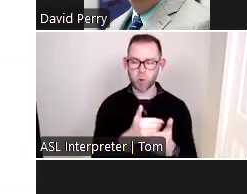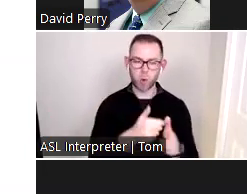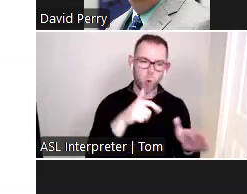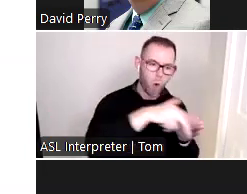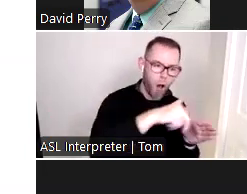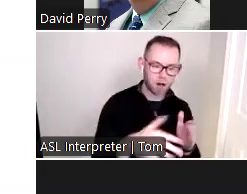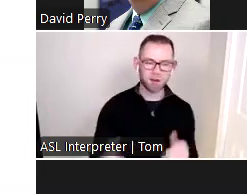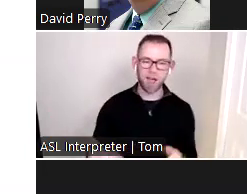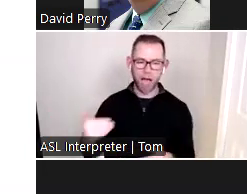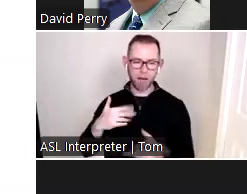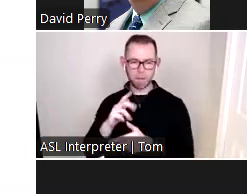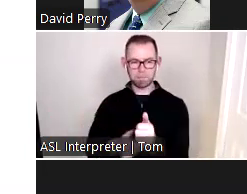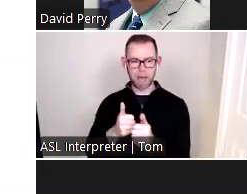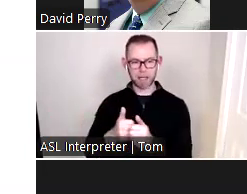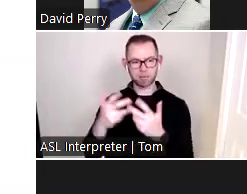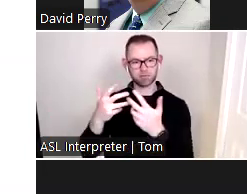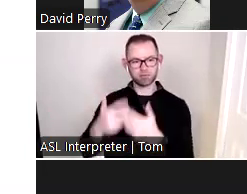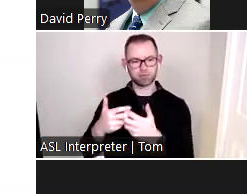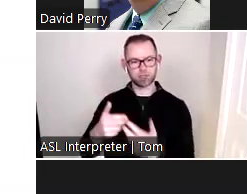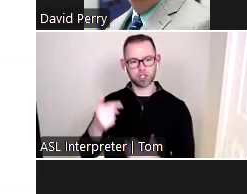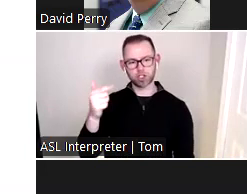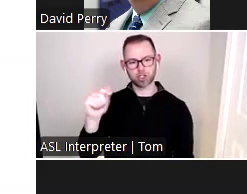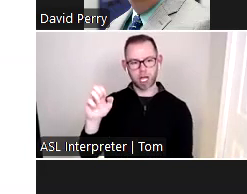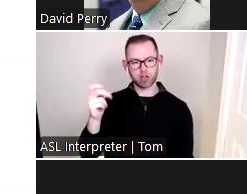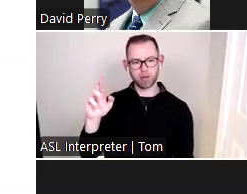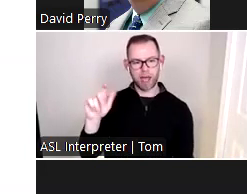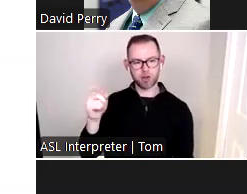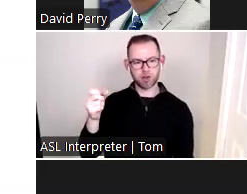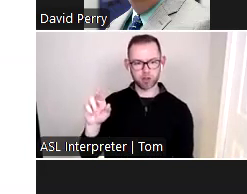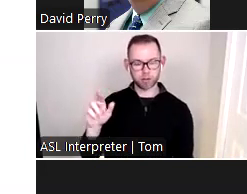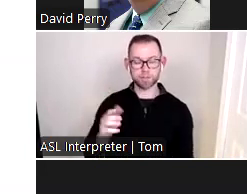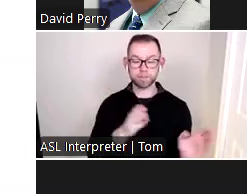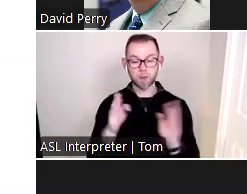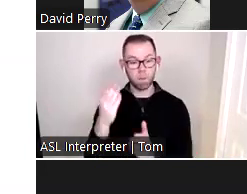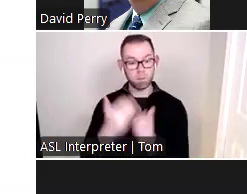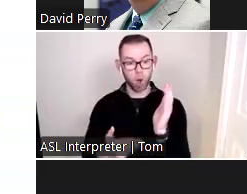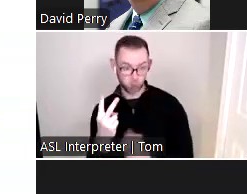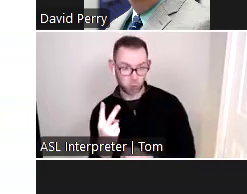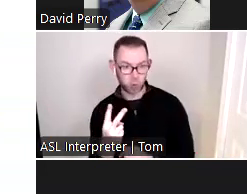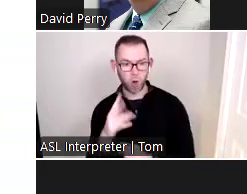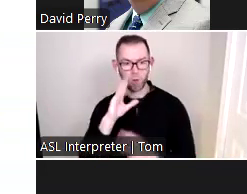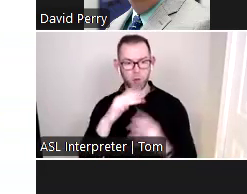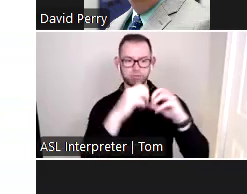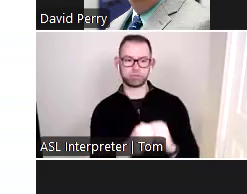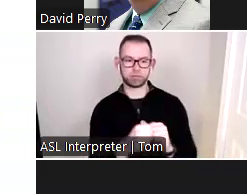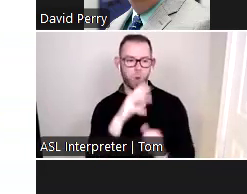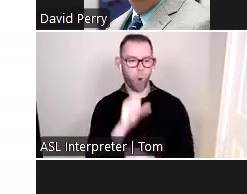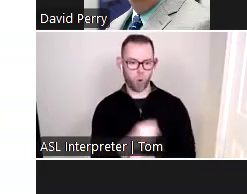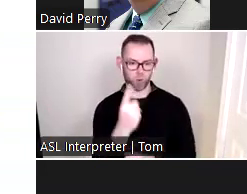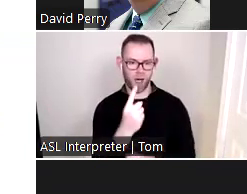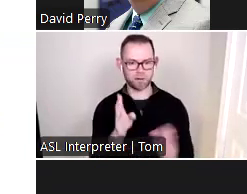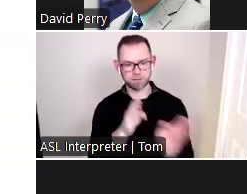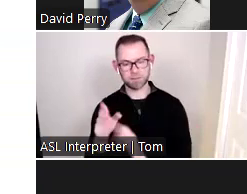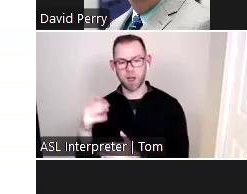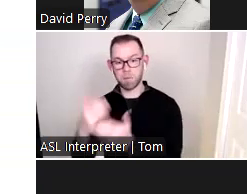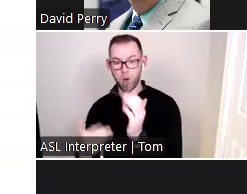the parking lot. In phase two, we will be demolishing the old dock. Phase three is rebuilding the pedestrian pathway to